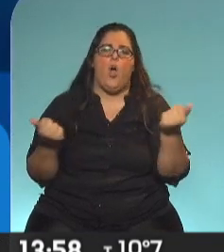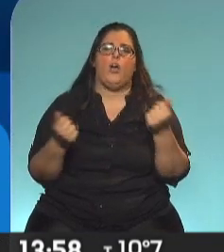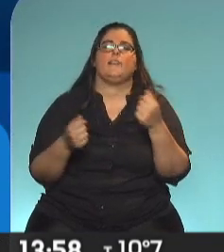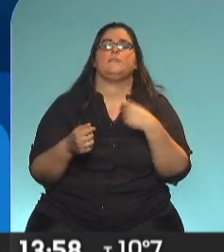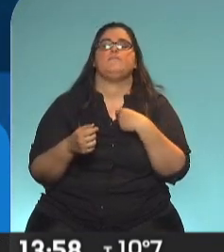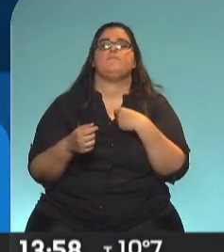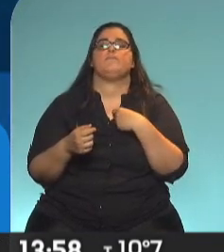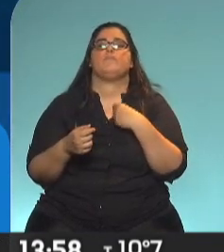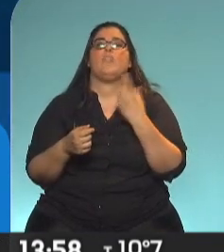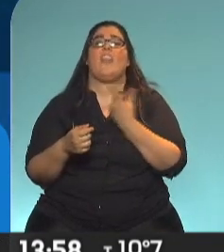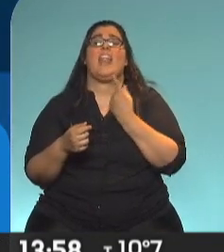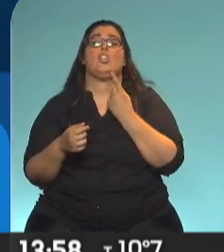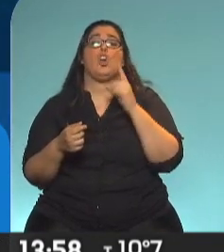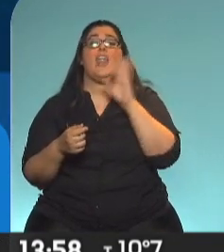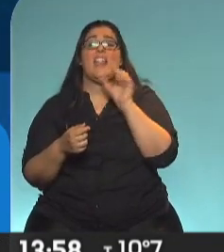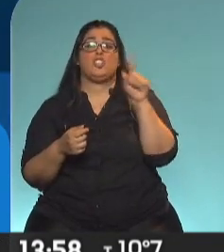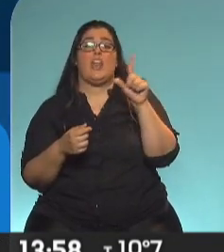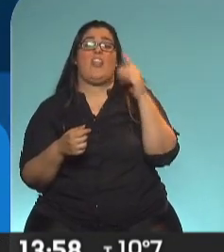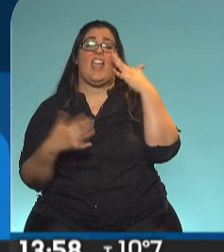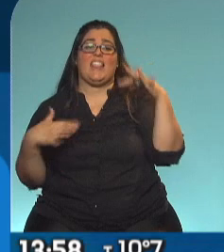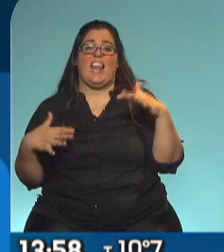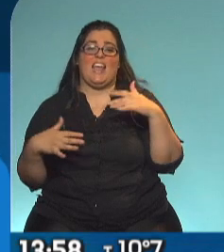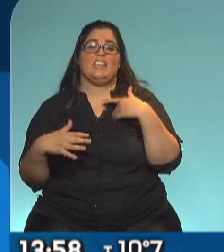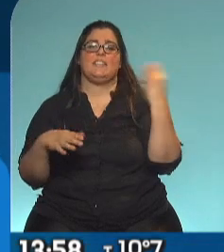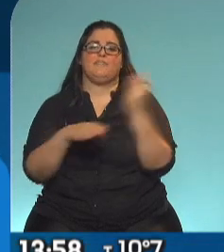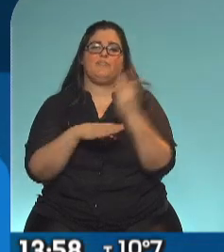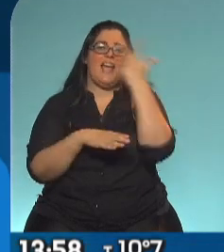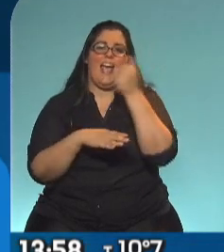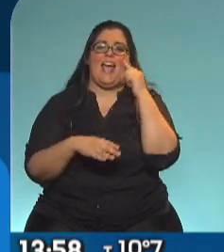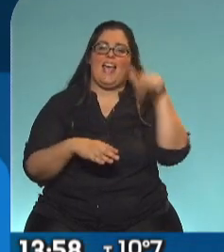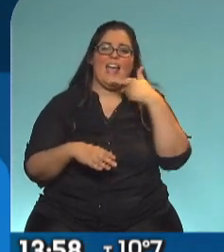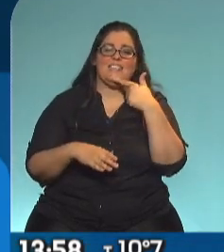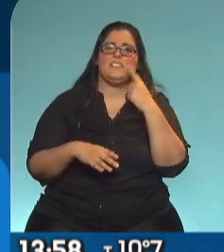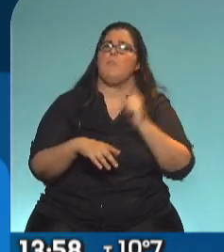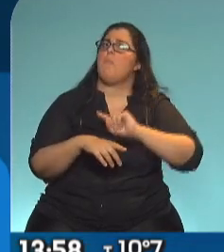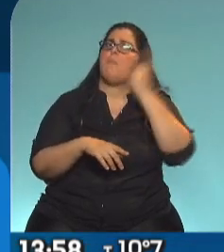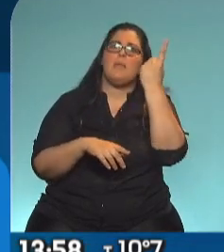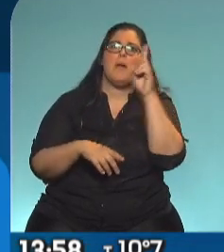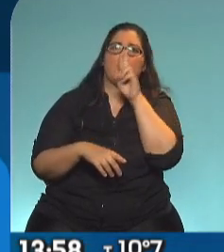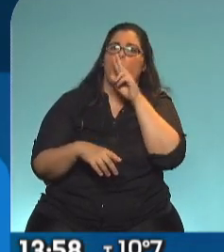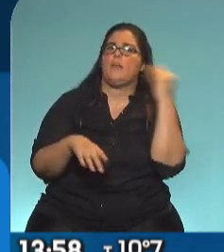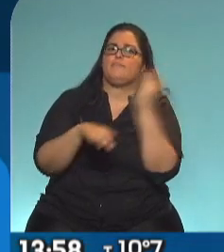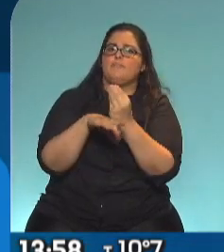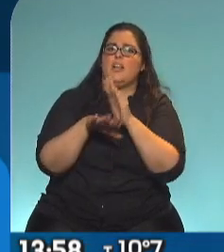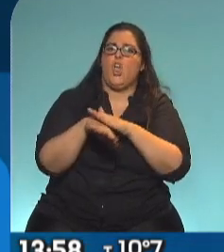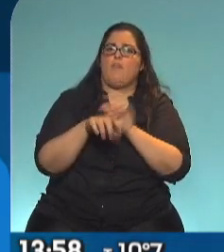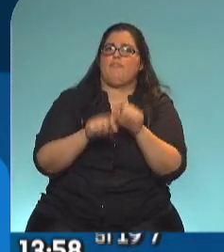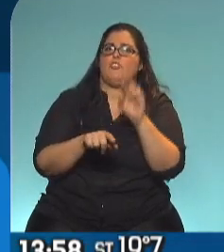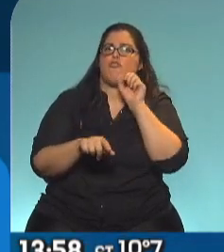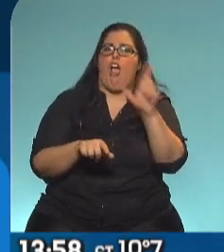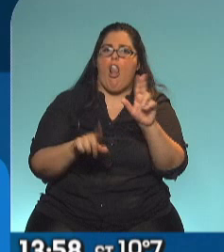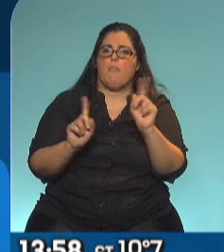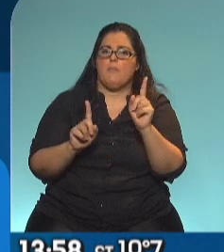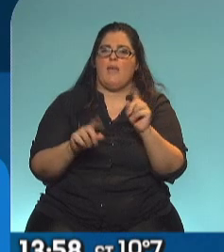director of national intelligence, I nominate Avril Haines, the first woman ever to hold this post. To lead our